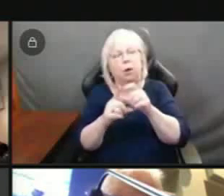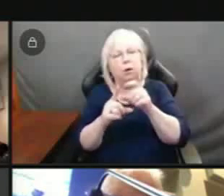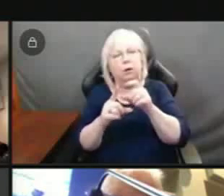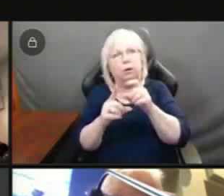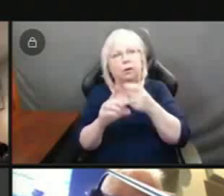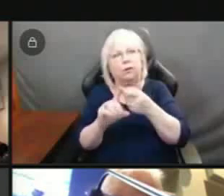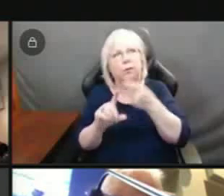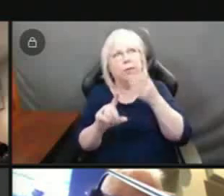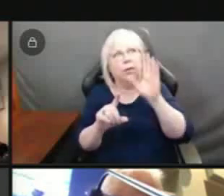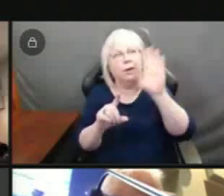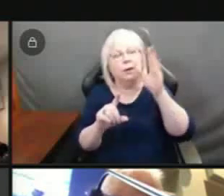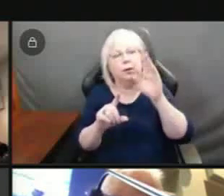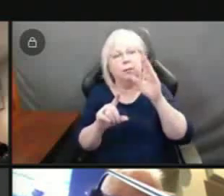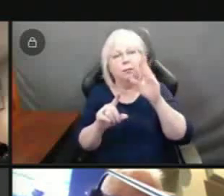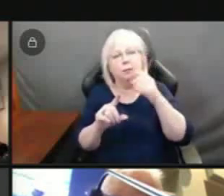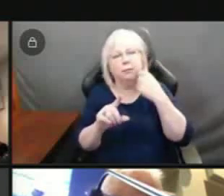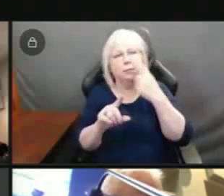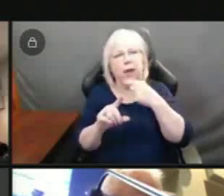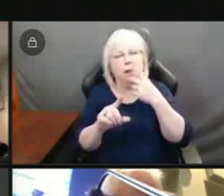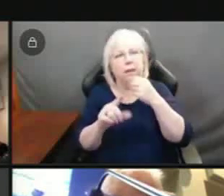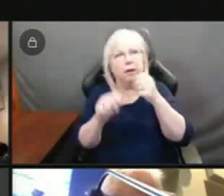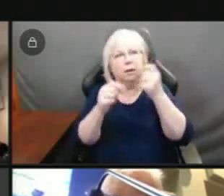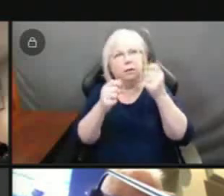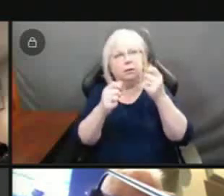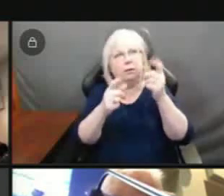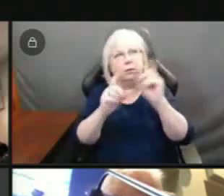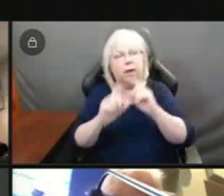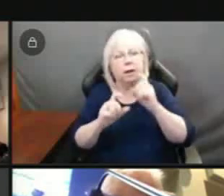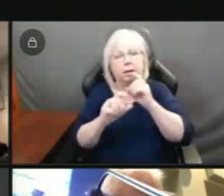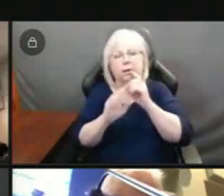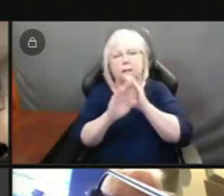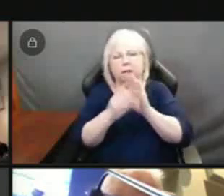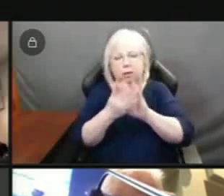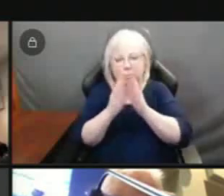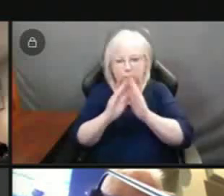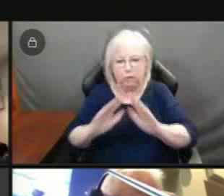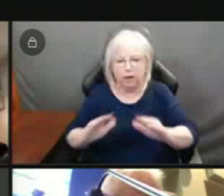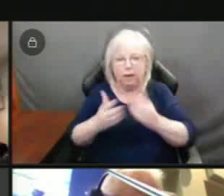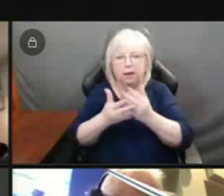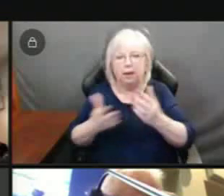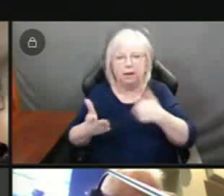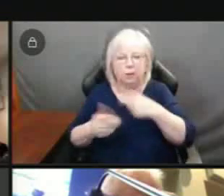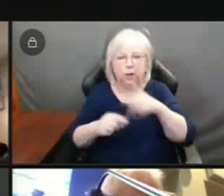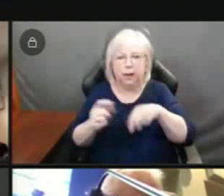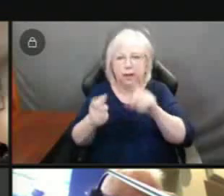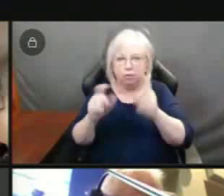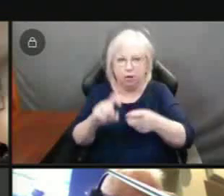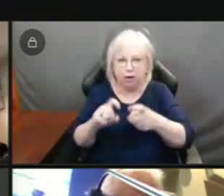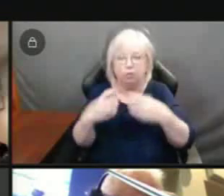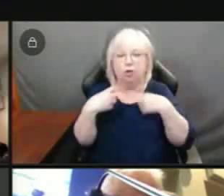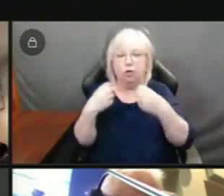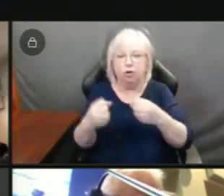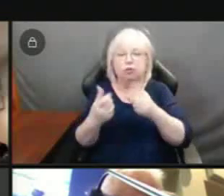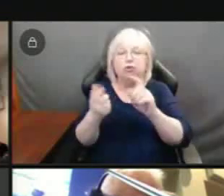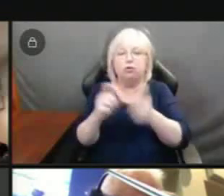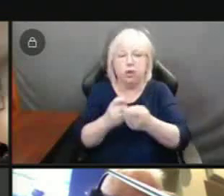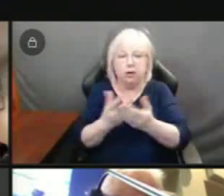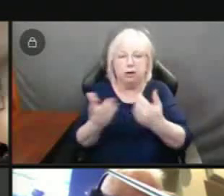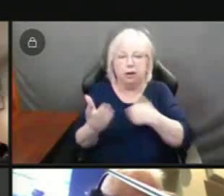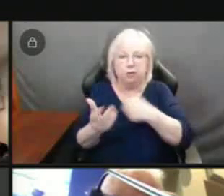Grant us the serenity to accept the things we cannot, courage to change the